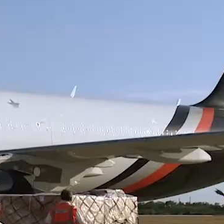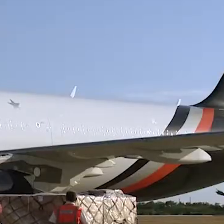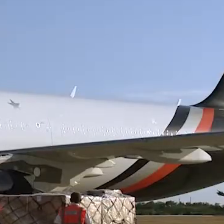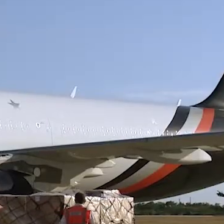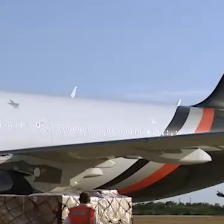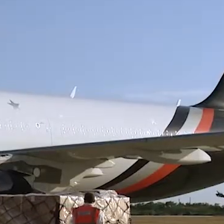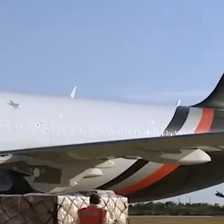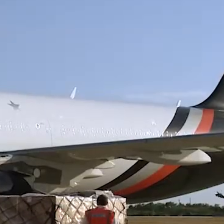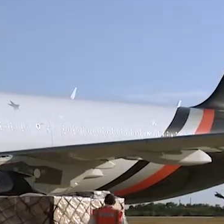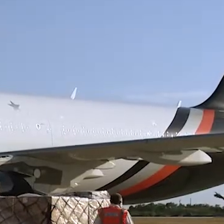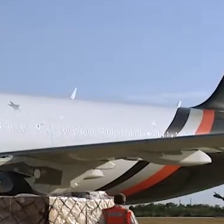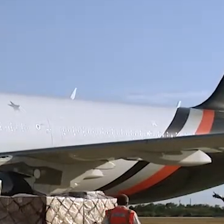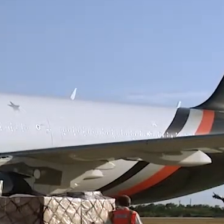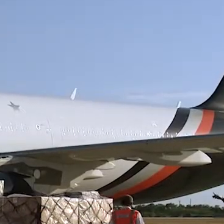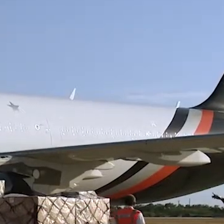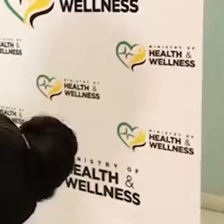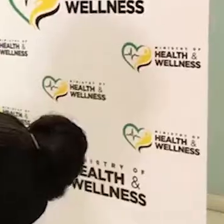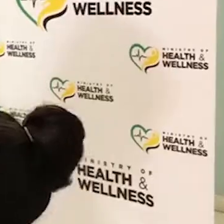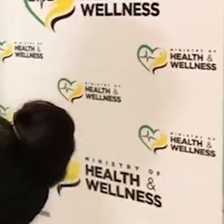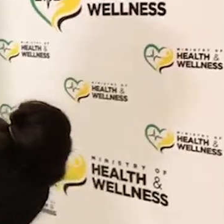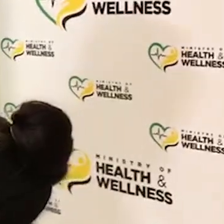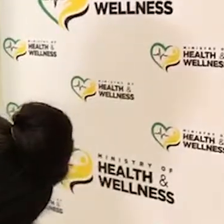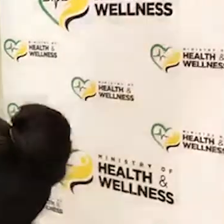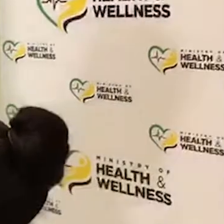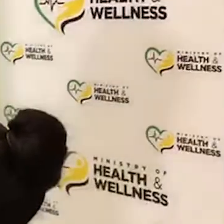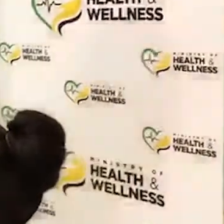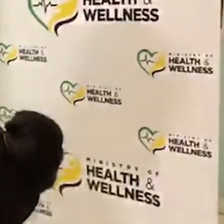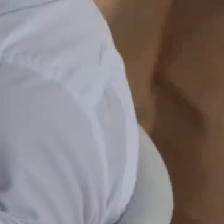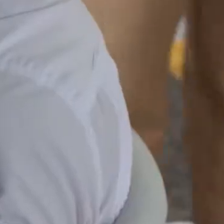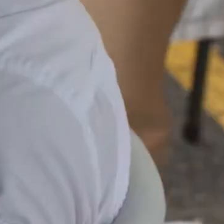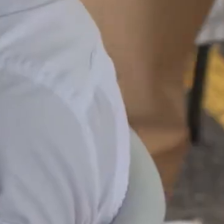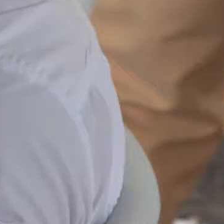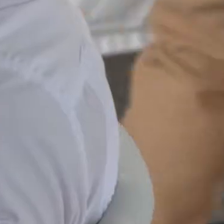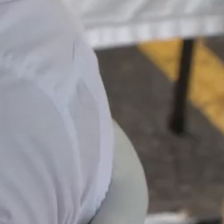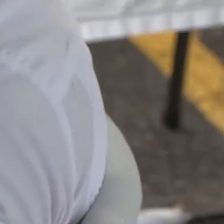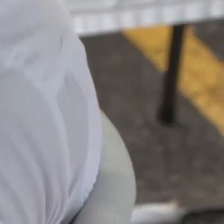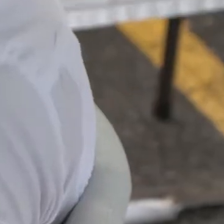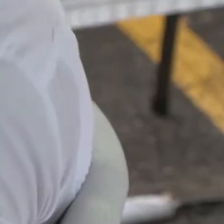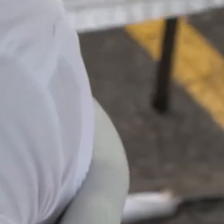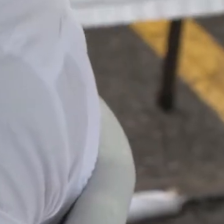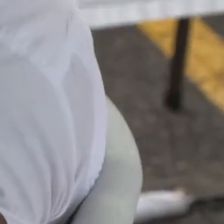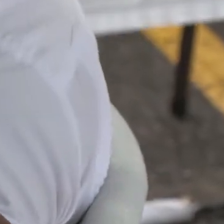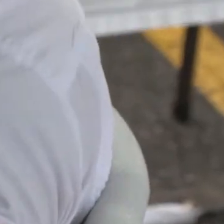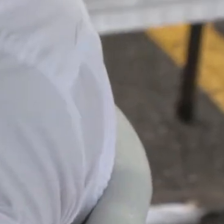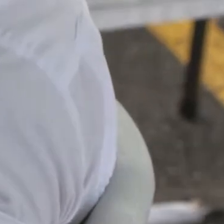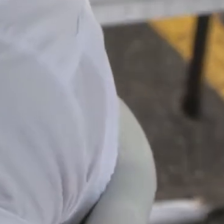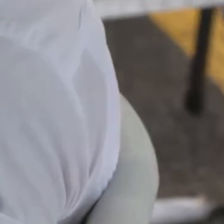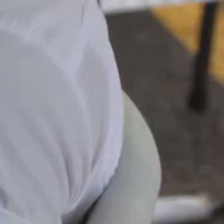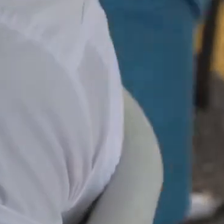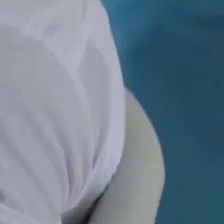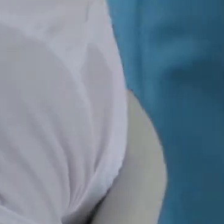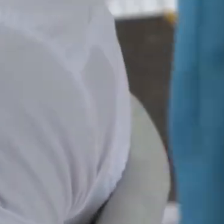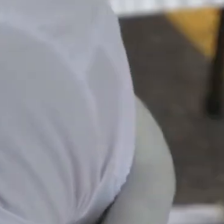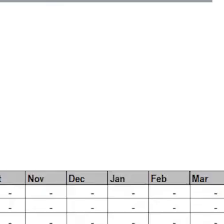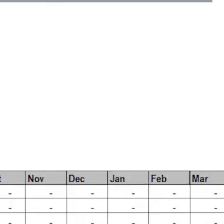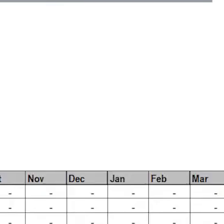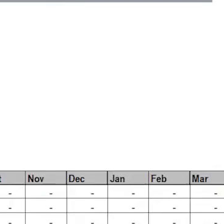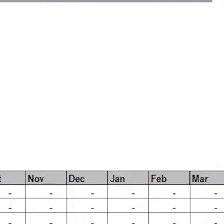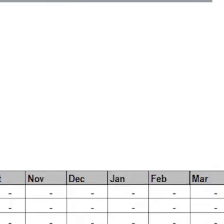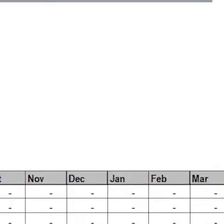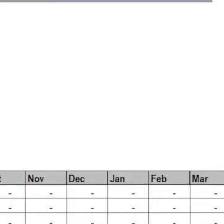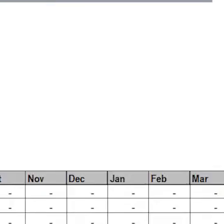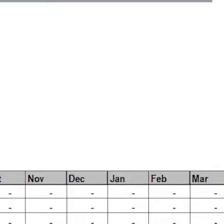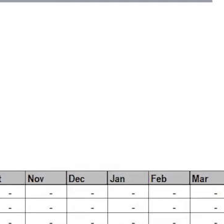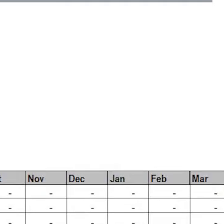for March. We gave our first dose in March and April and the second dose in